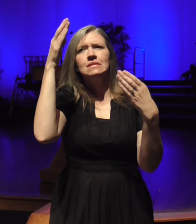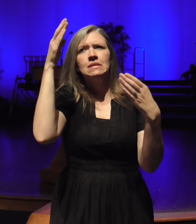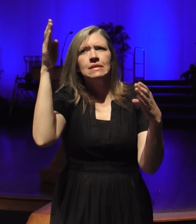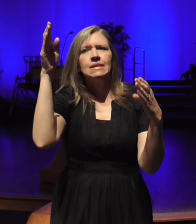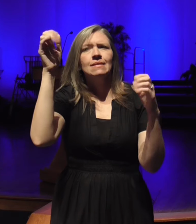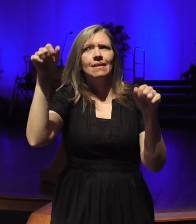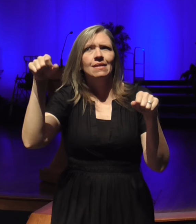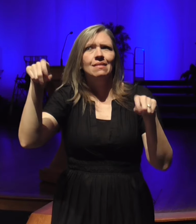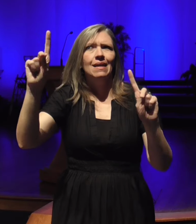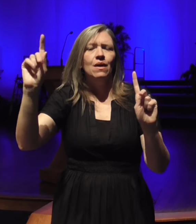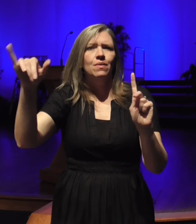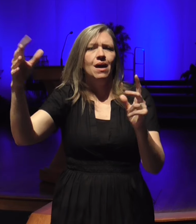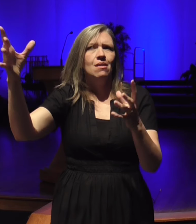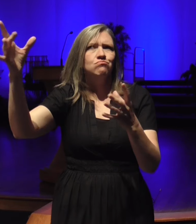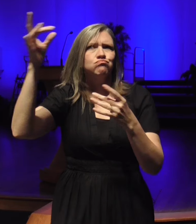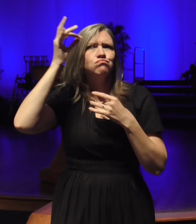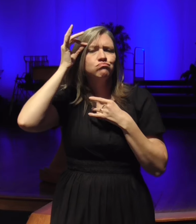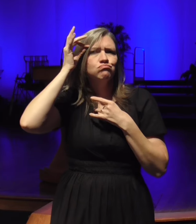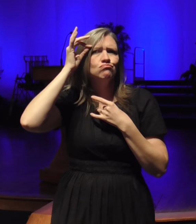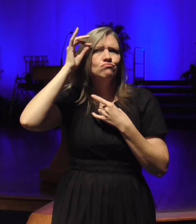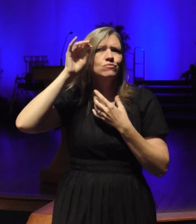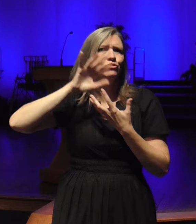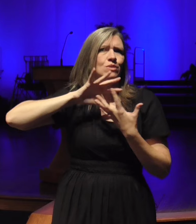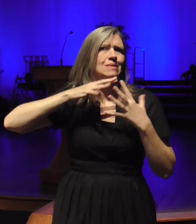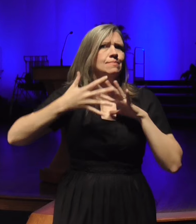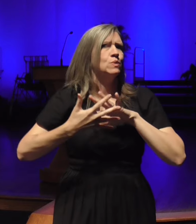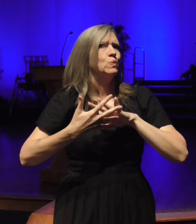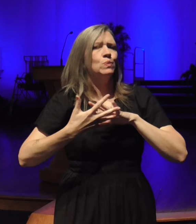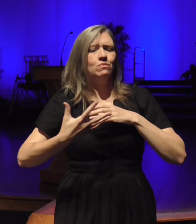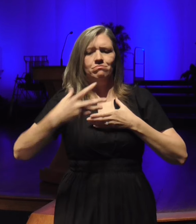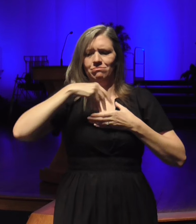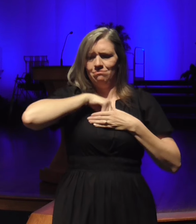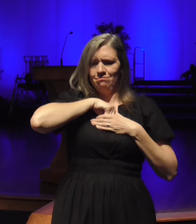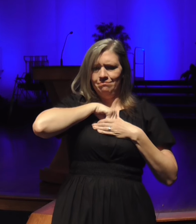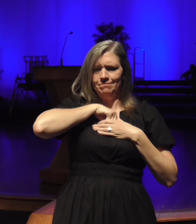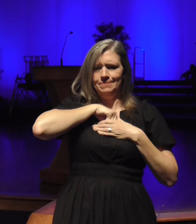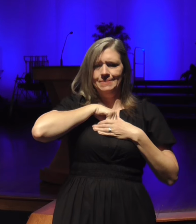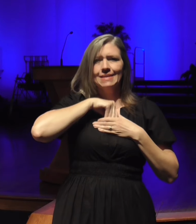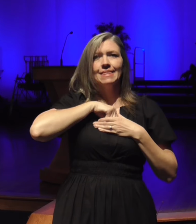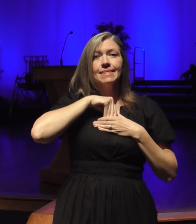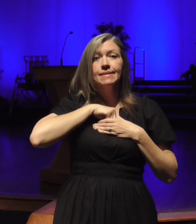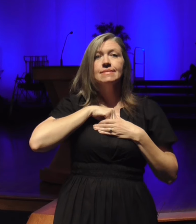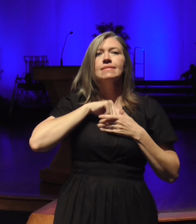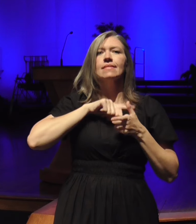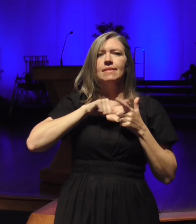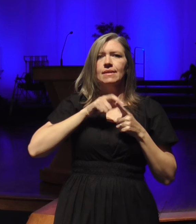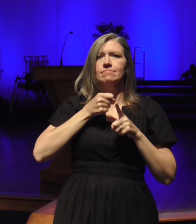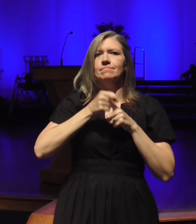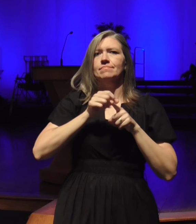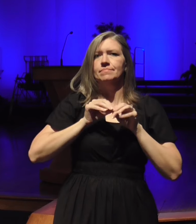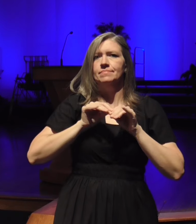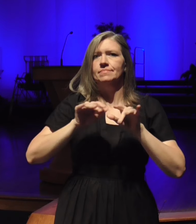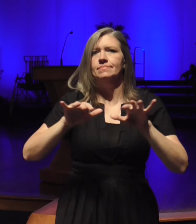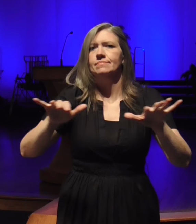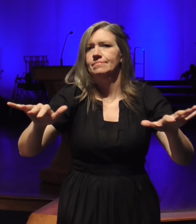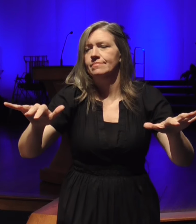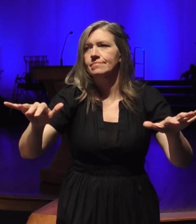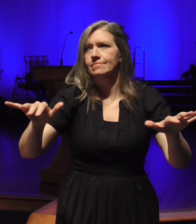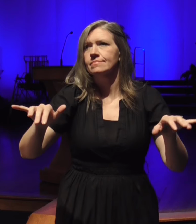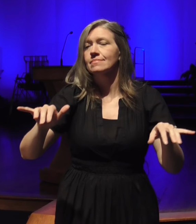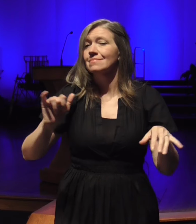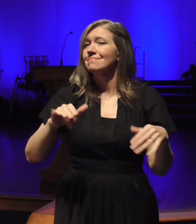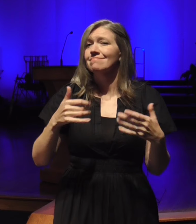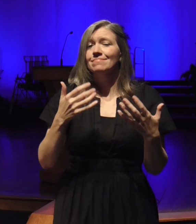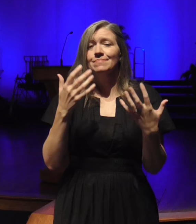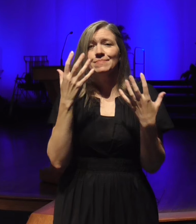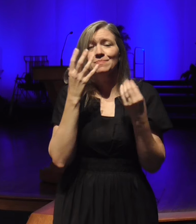it's wise. And as we open up our consciousness, we can begin to allow it to transmute us,